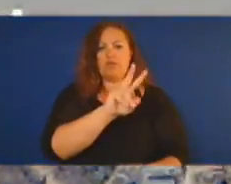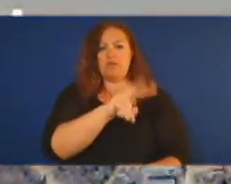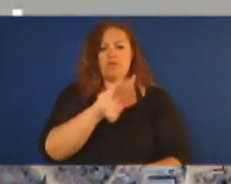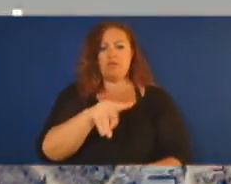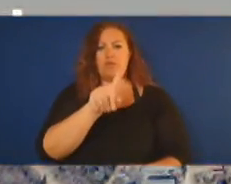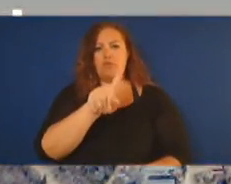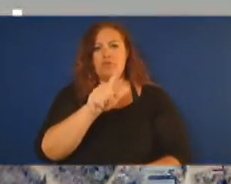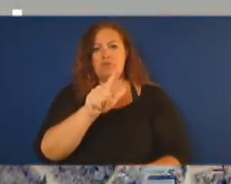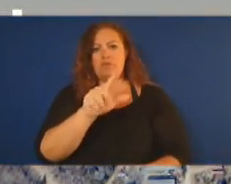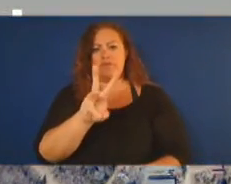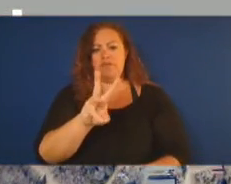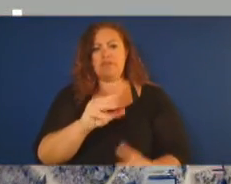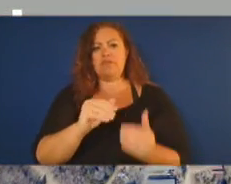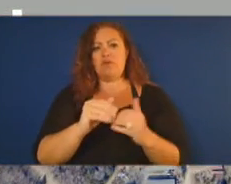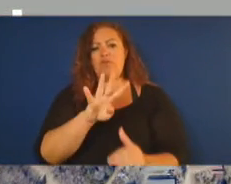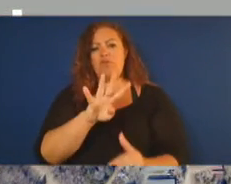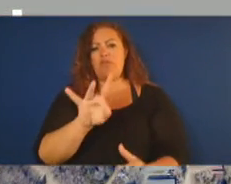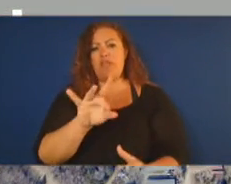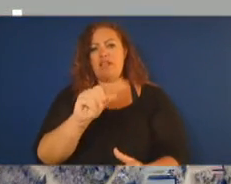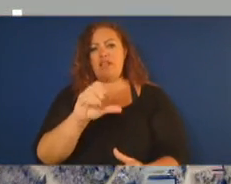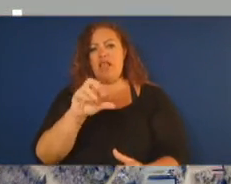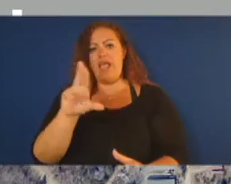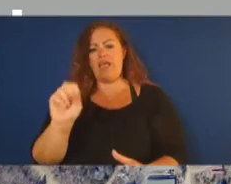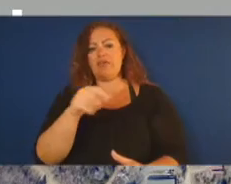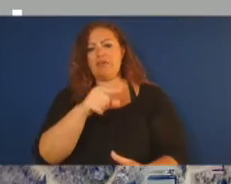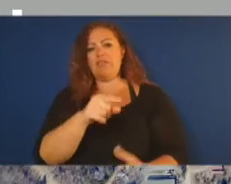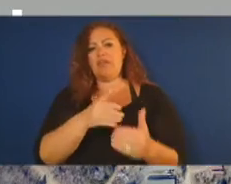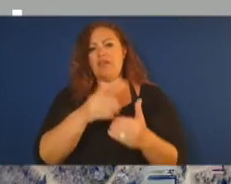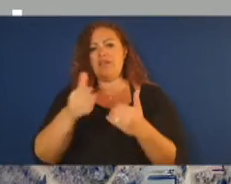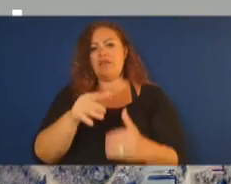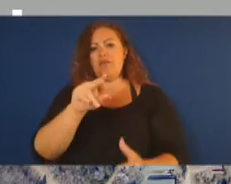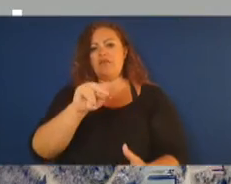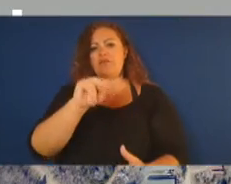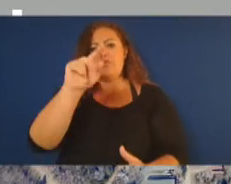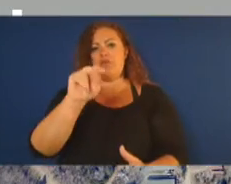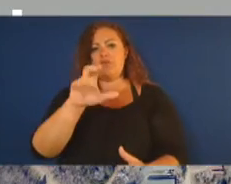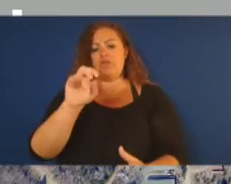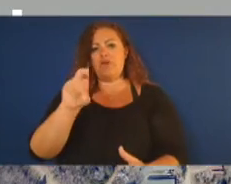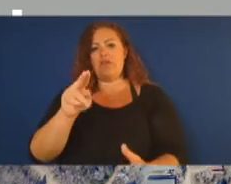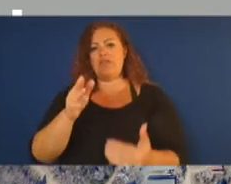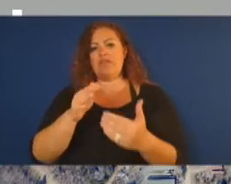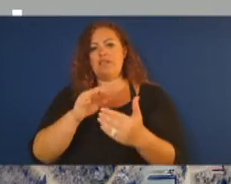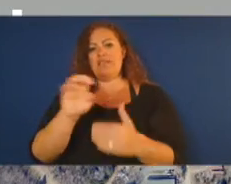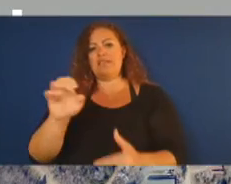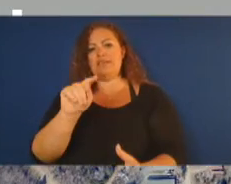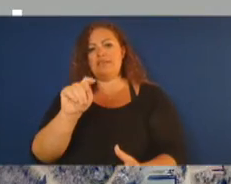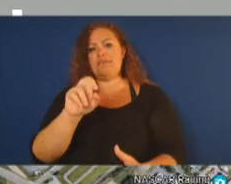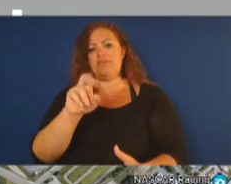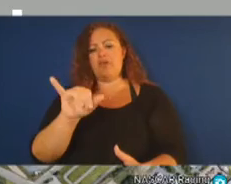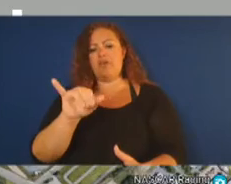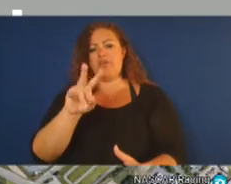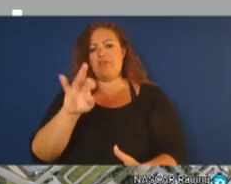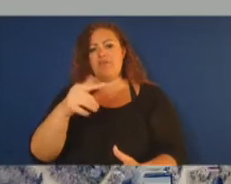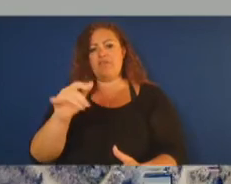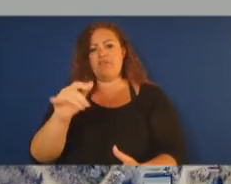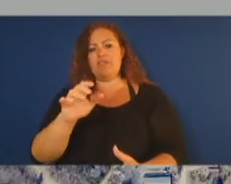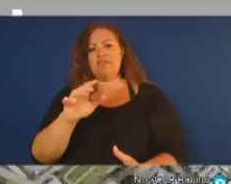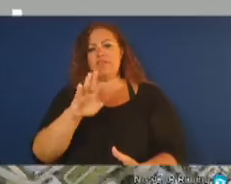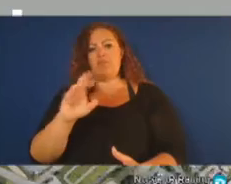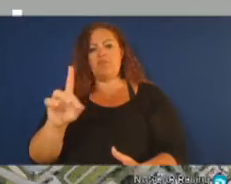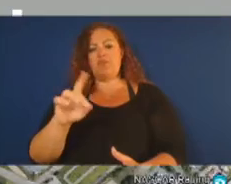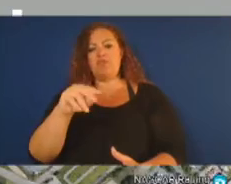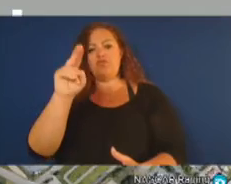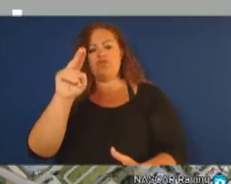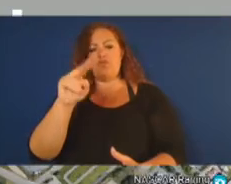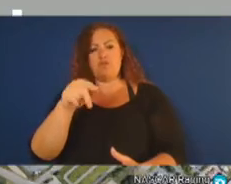over 48 Acres uh it is off of North Trion Street East of Trevy Village Boulevard North of University City Boulevard uh this next